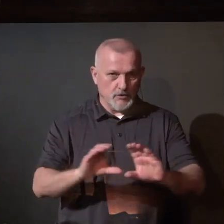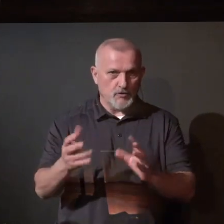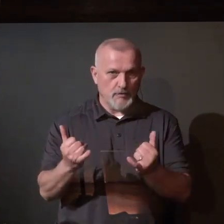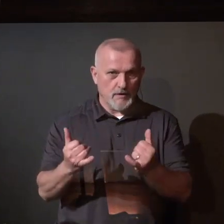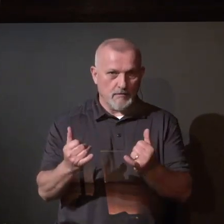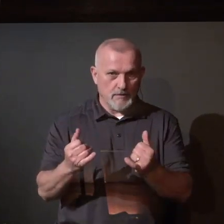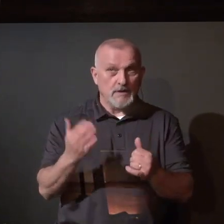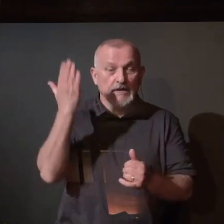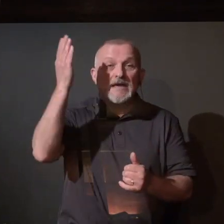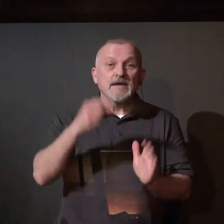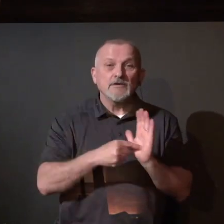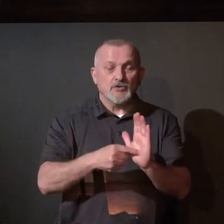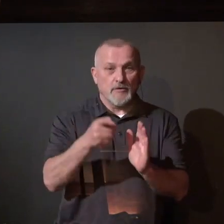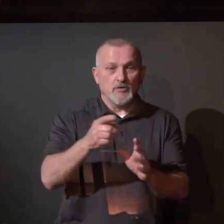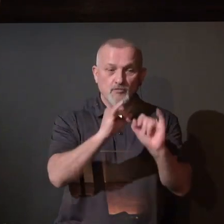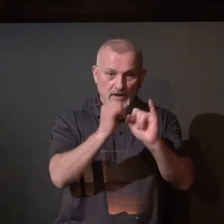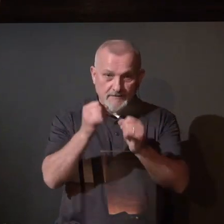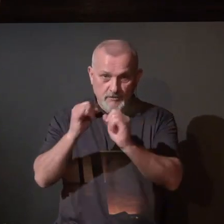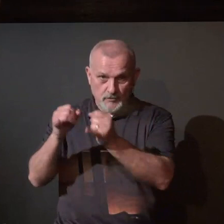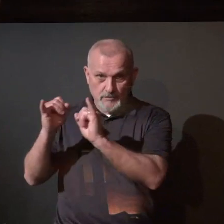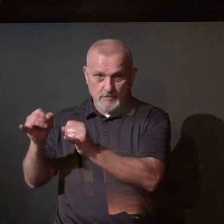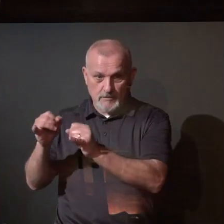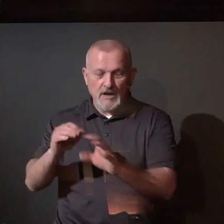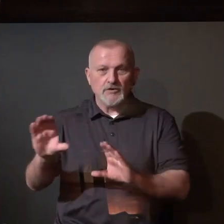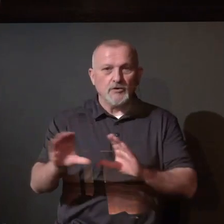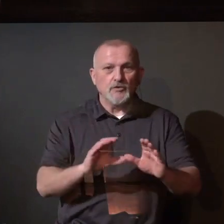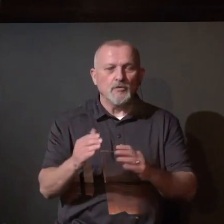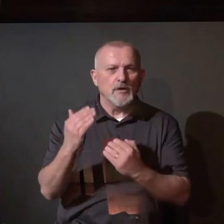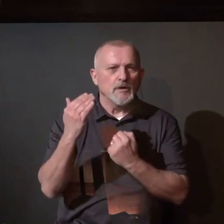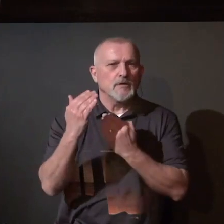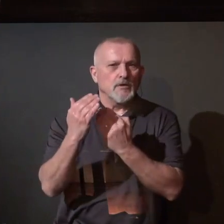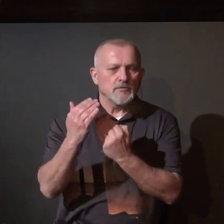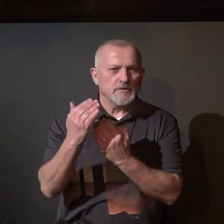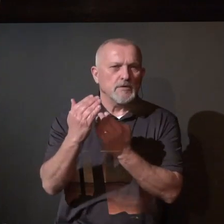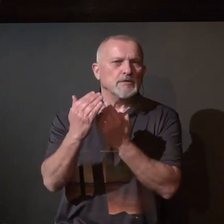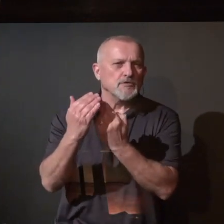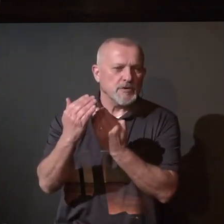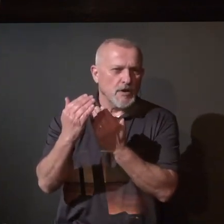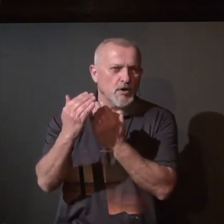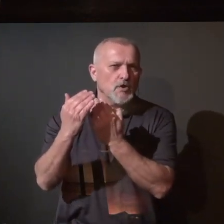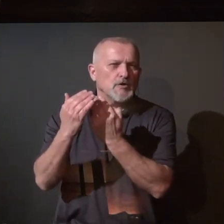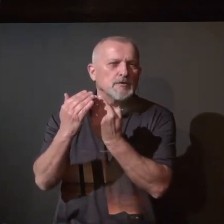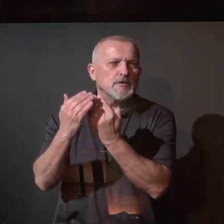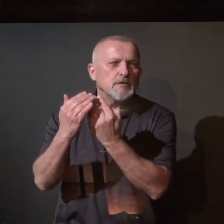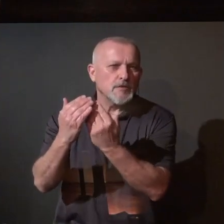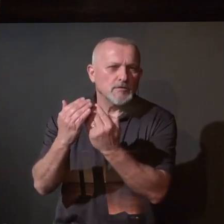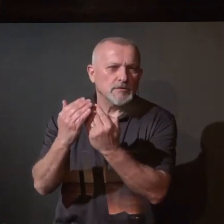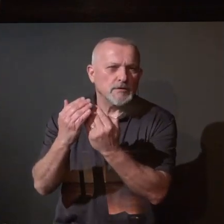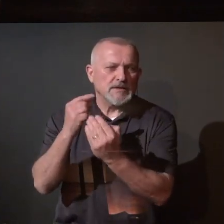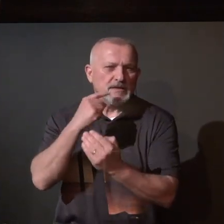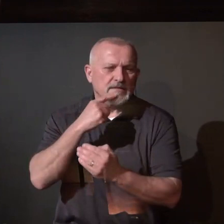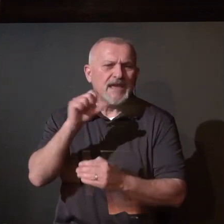showing you that individually He wants you to pour into. He wants you to move a little closer to the edge of your seat and say, you know what? I do love